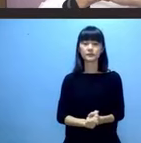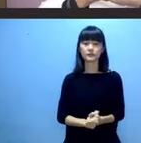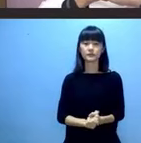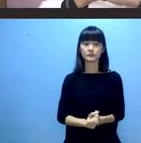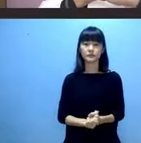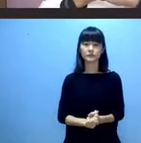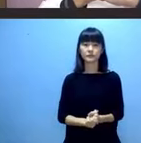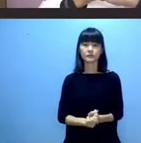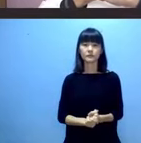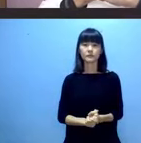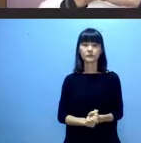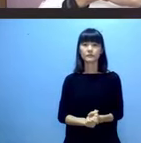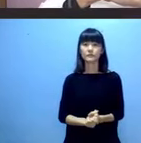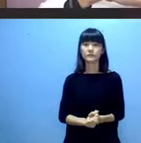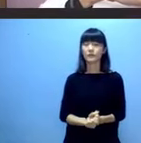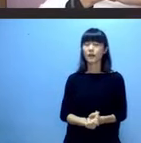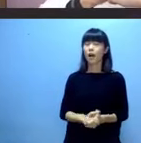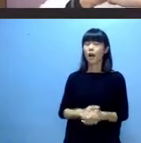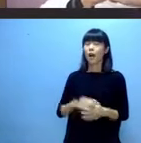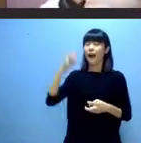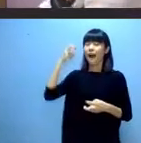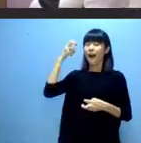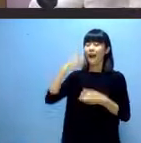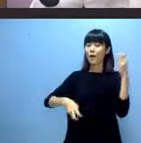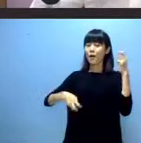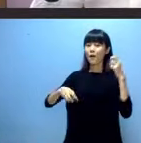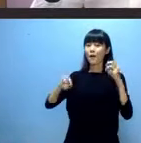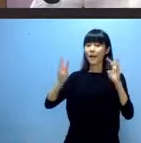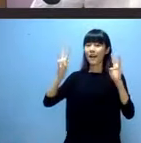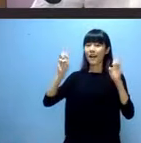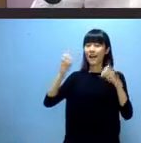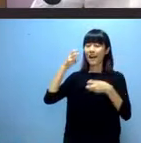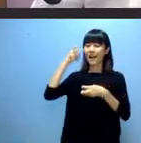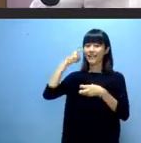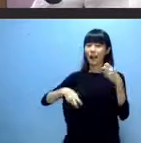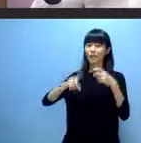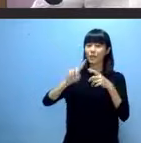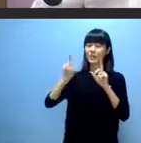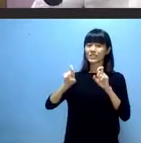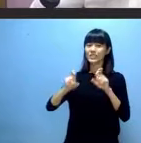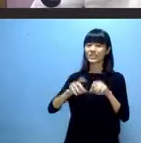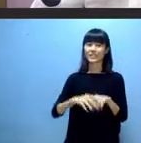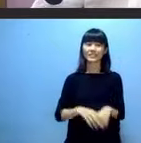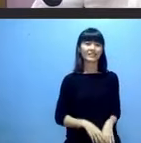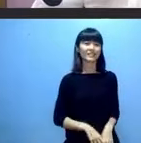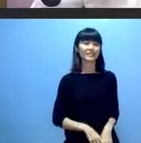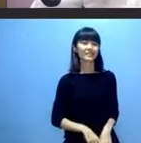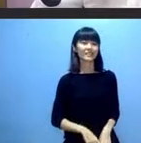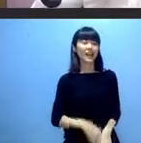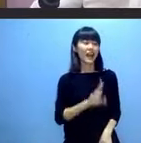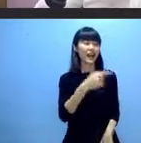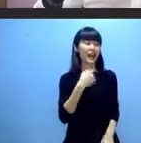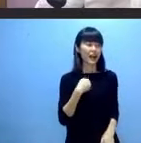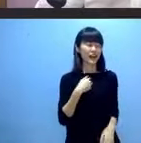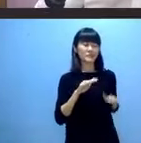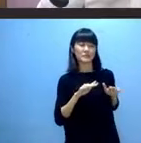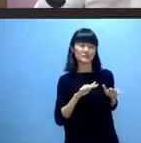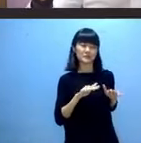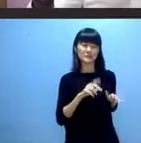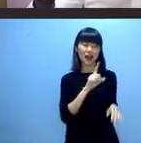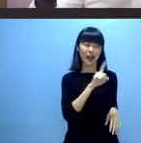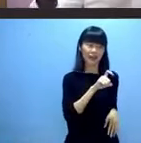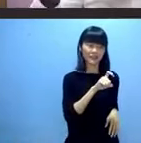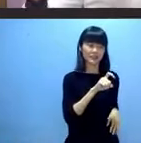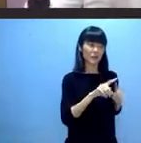Wow, Qixing, this is a very tough question. Public it is, policies. Right? It is. I hesitated to ask, but do you